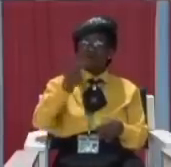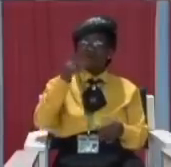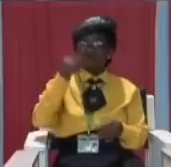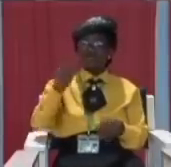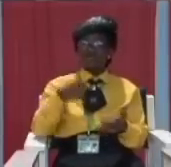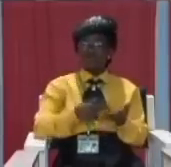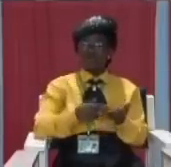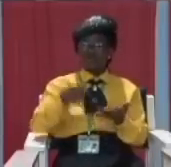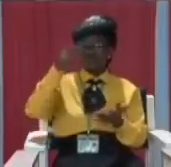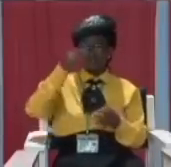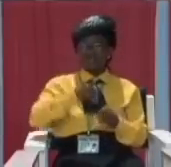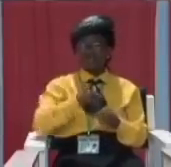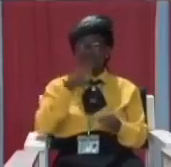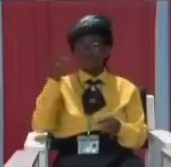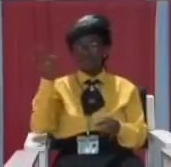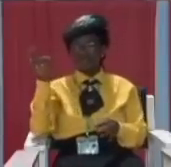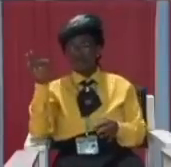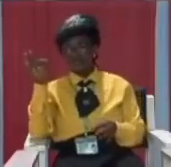Spirit.